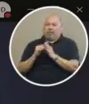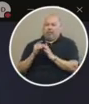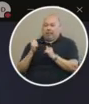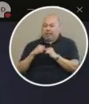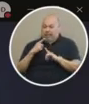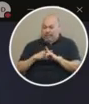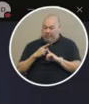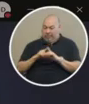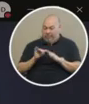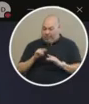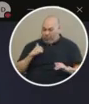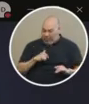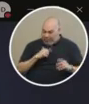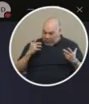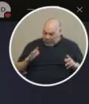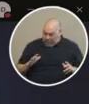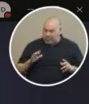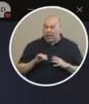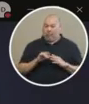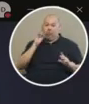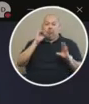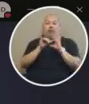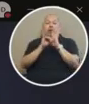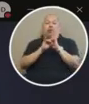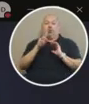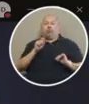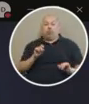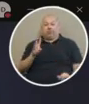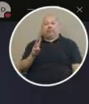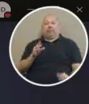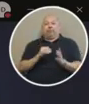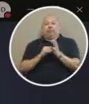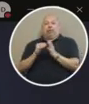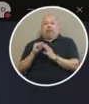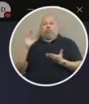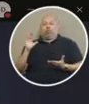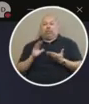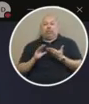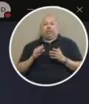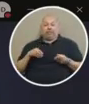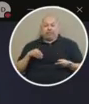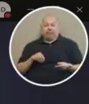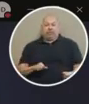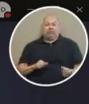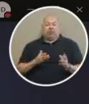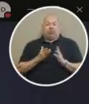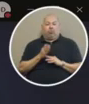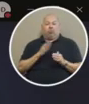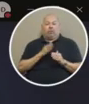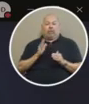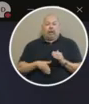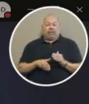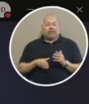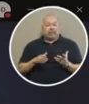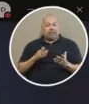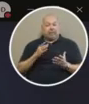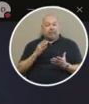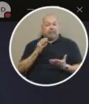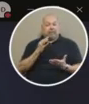month. We have already been able to identify $2.6 million reduction in expenses through the end of the fiscal